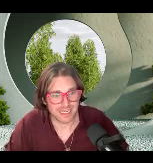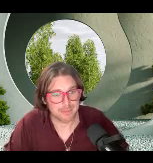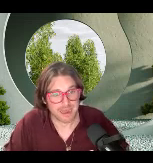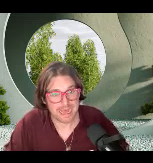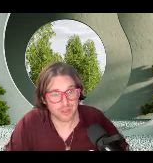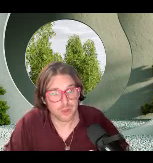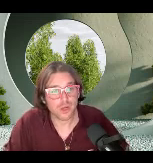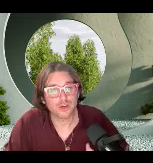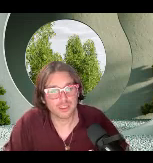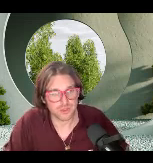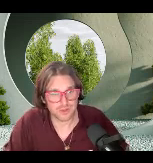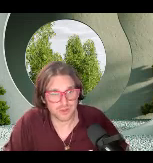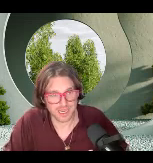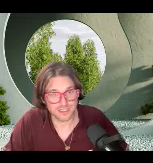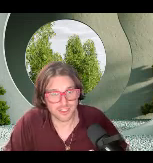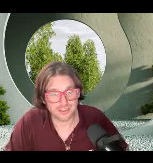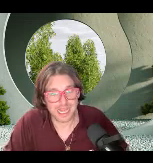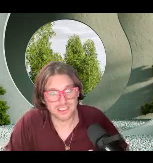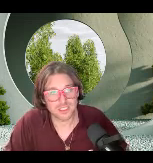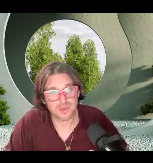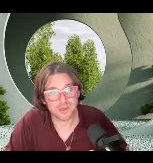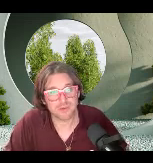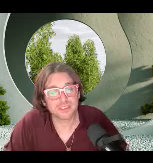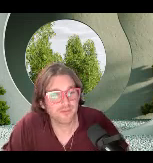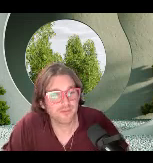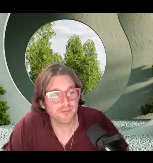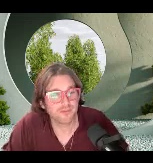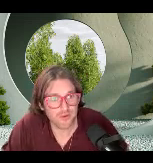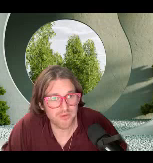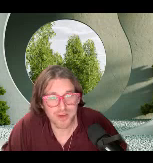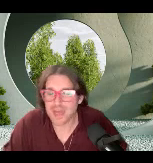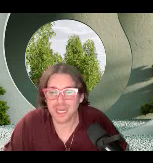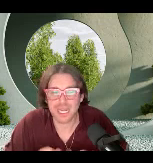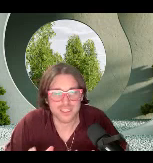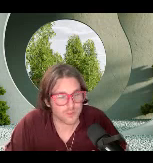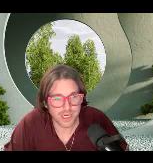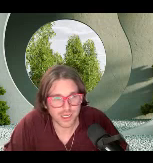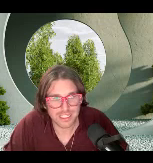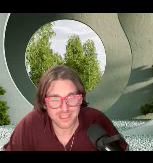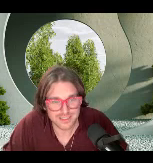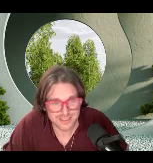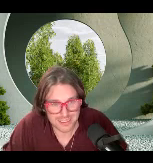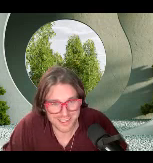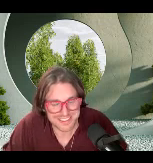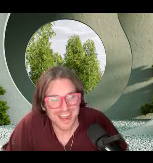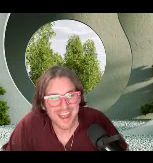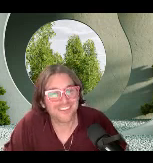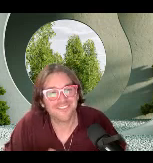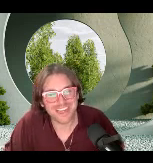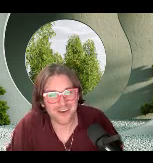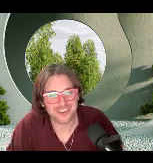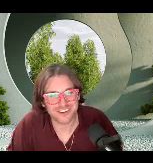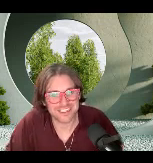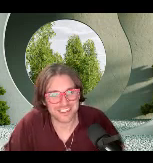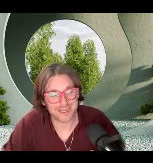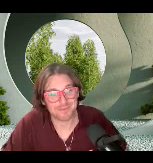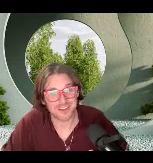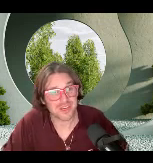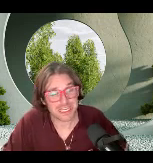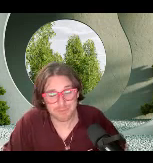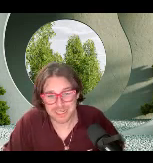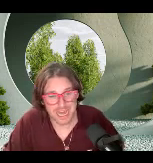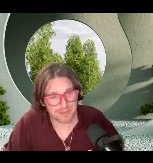an idea about how you currently do these things in your classes, we would love for you to go find a square in this document and fill out